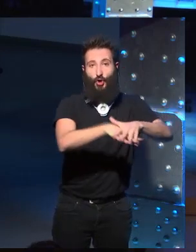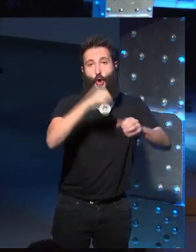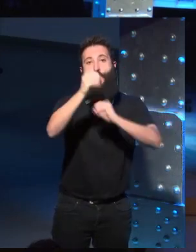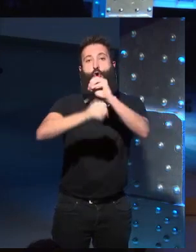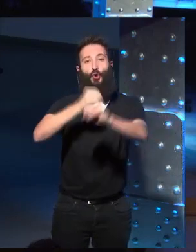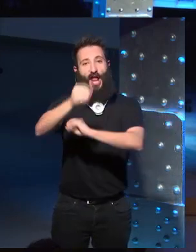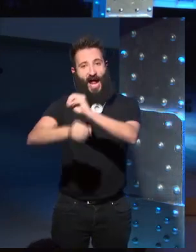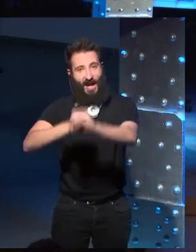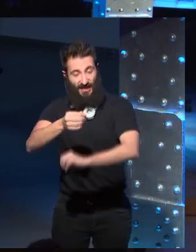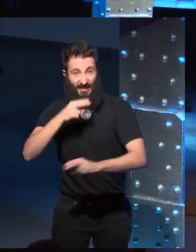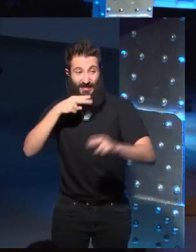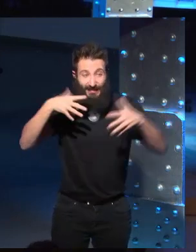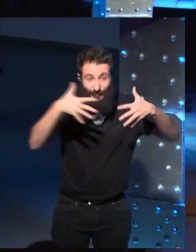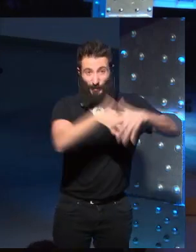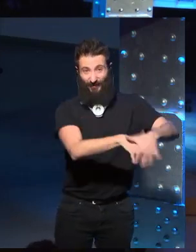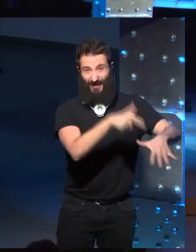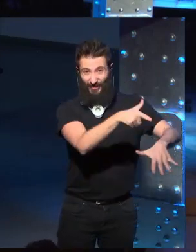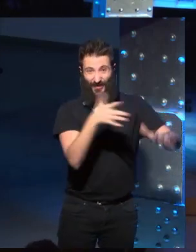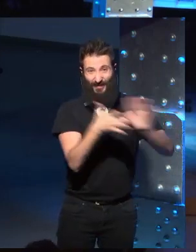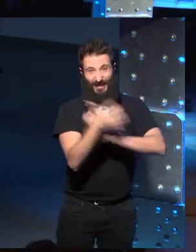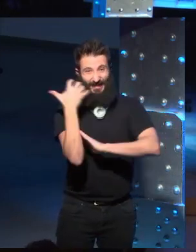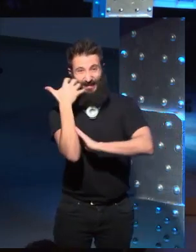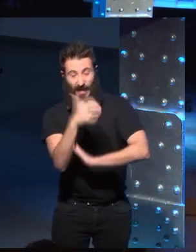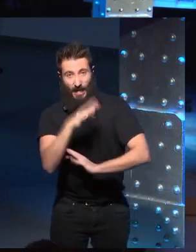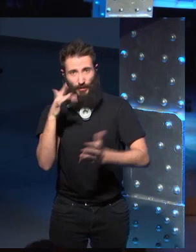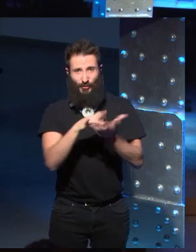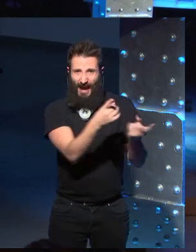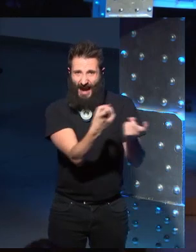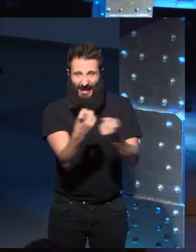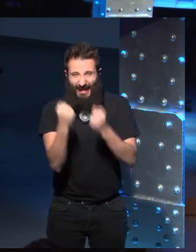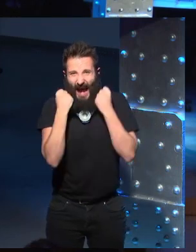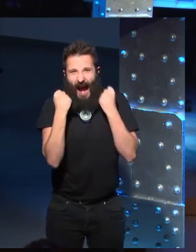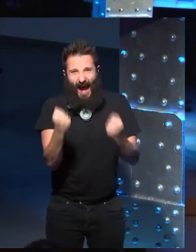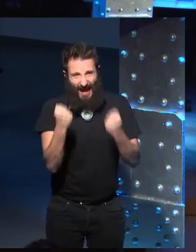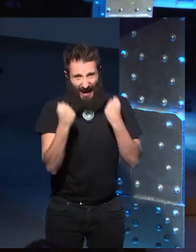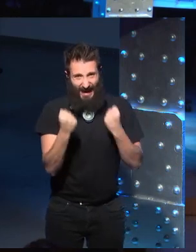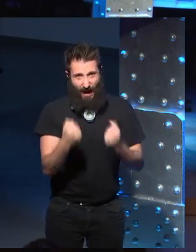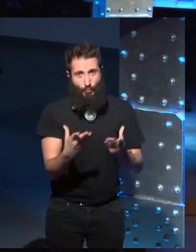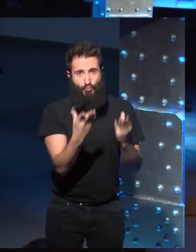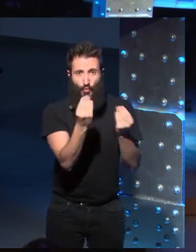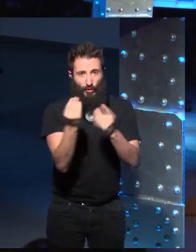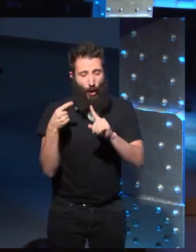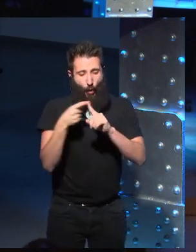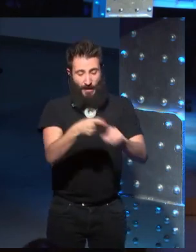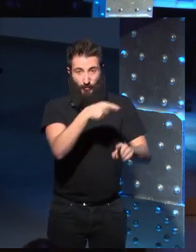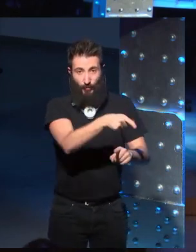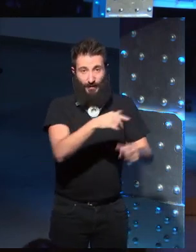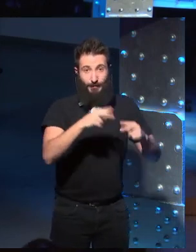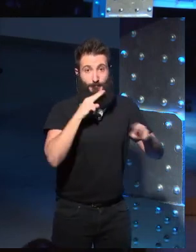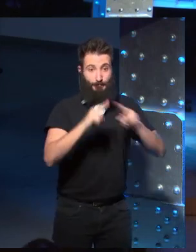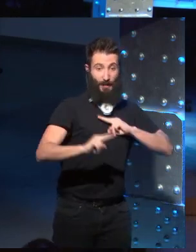property. You need an immense amount of energy to start it, to get it started. The